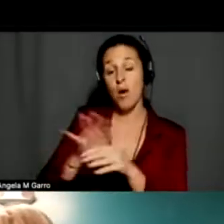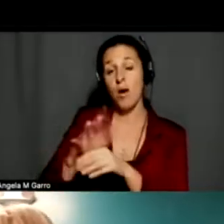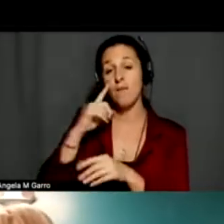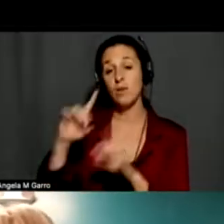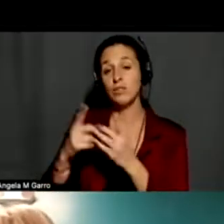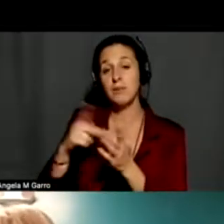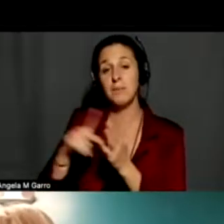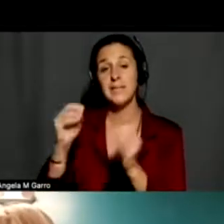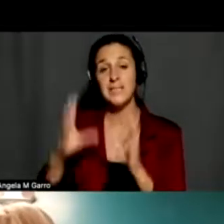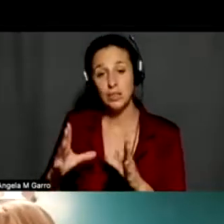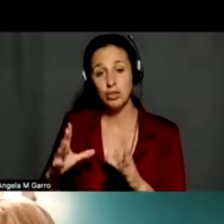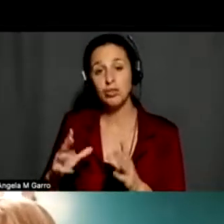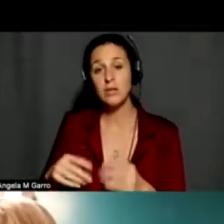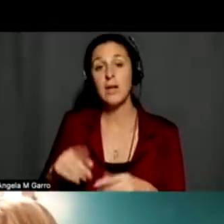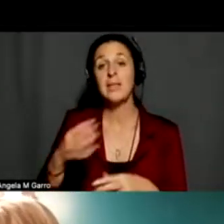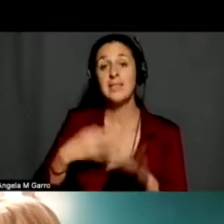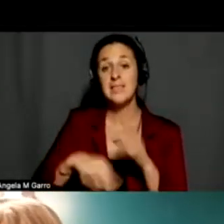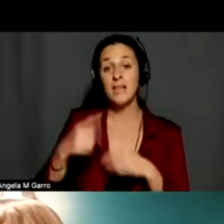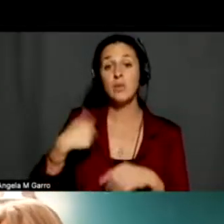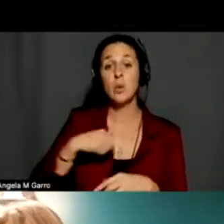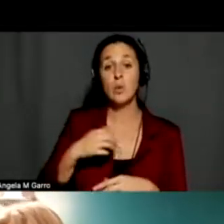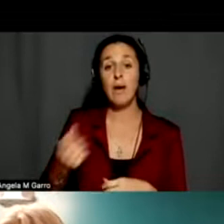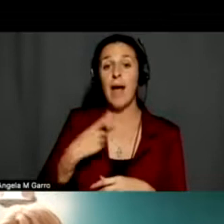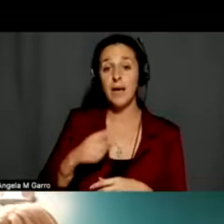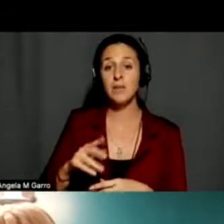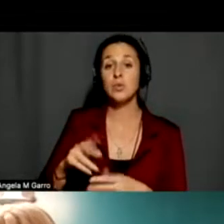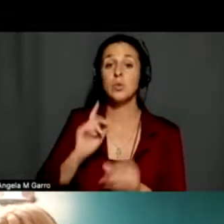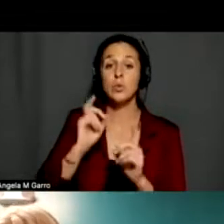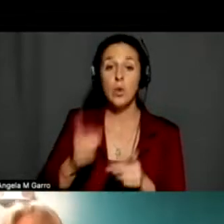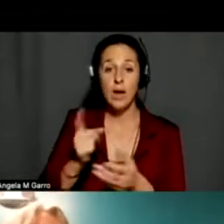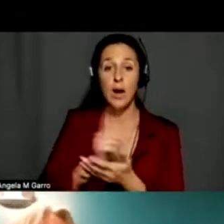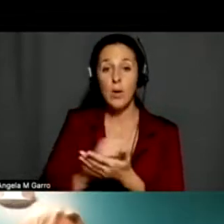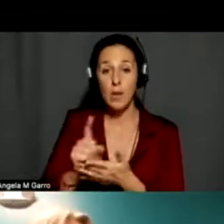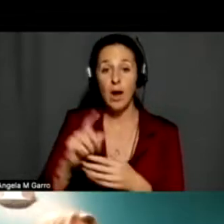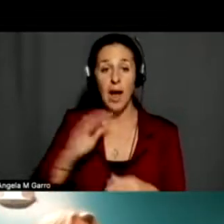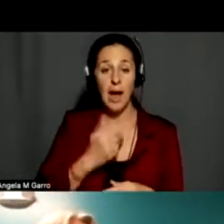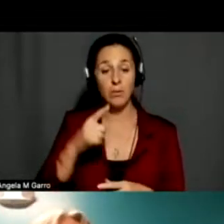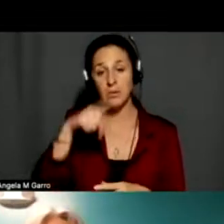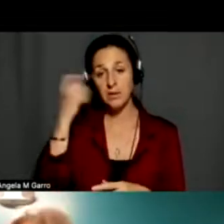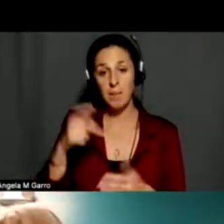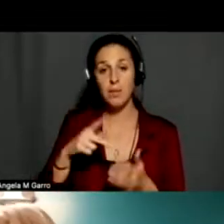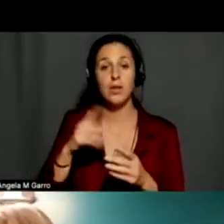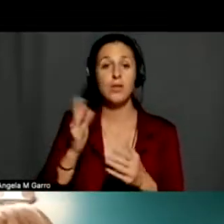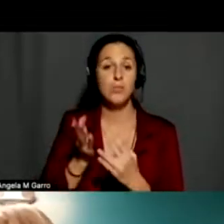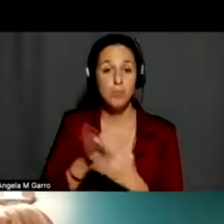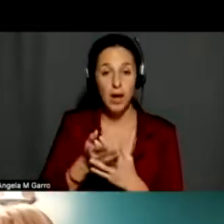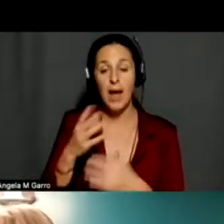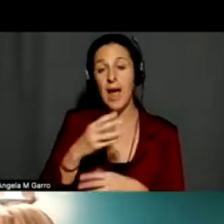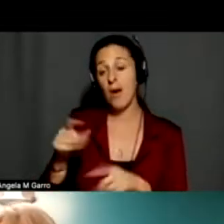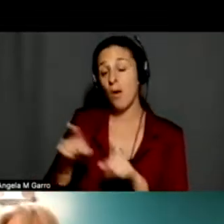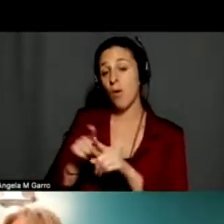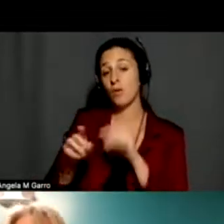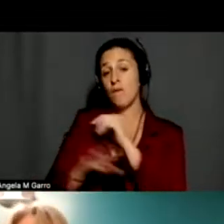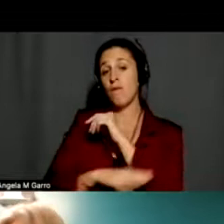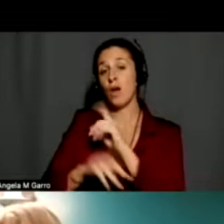Instead, we're asked to donate a week of our unpaid summer break or the week of fall break, also unpaid, to attend the training.